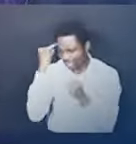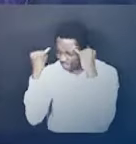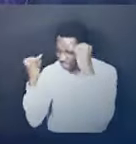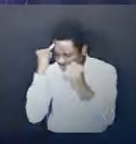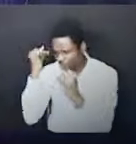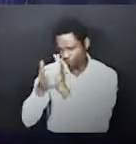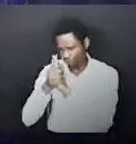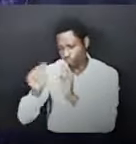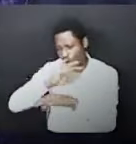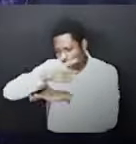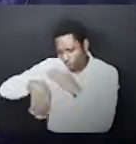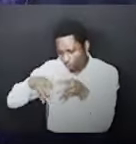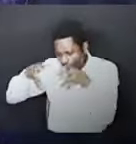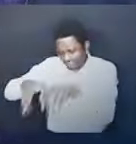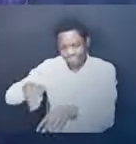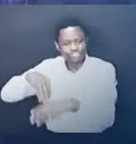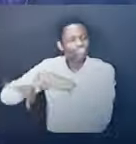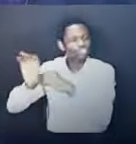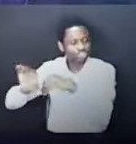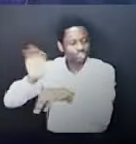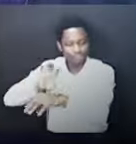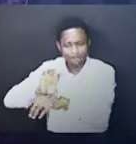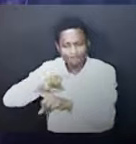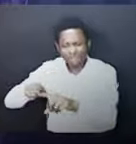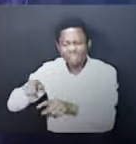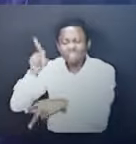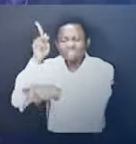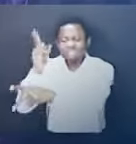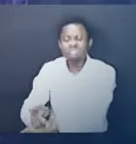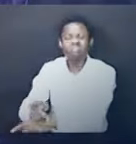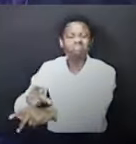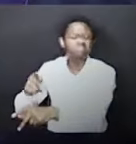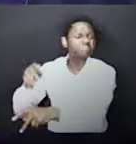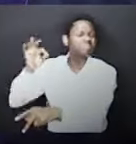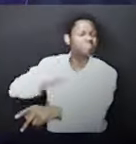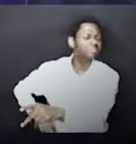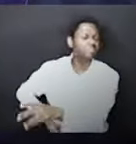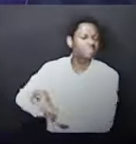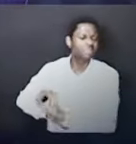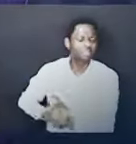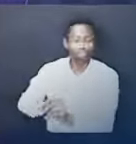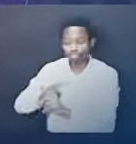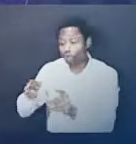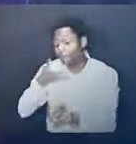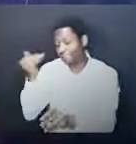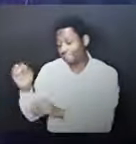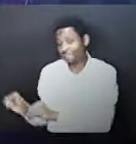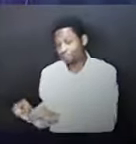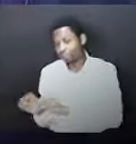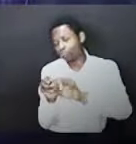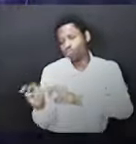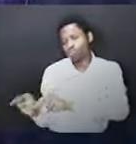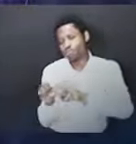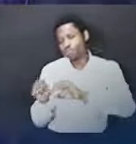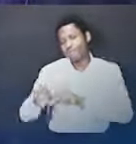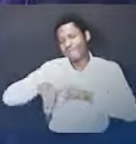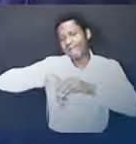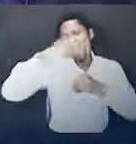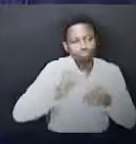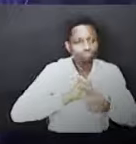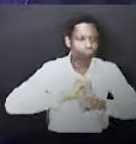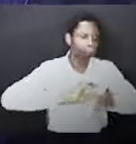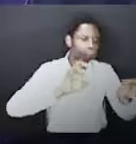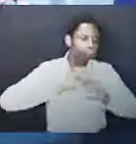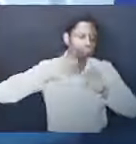po nyame e di ahyehye asore no ye betumi e di nam ye pue na ye nam so di akosa kyra ye wiase. Now the first theme that we drew out